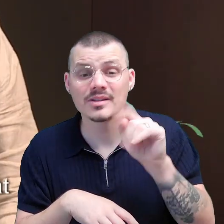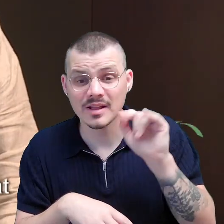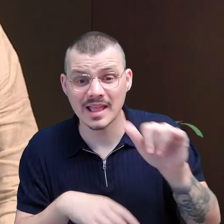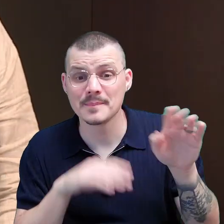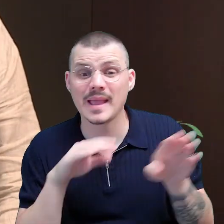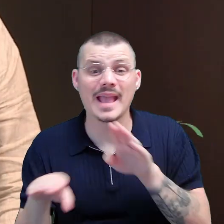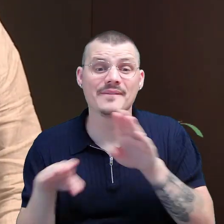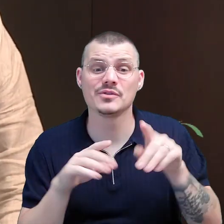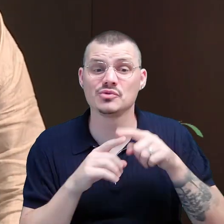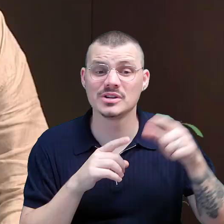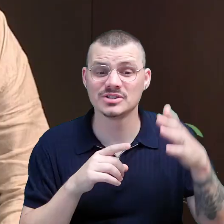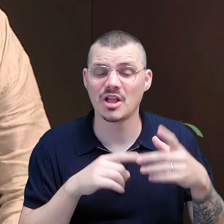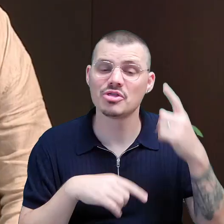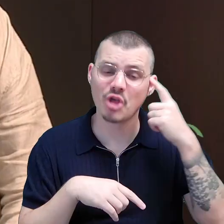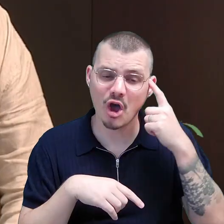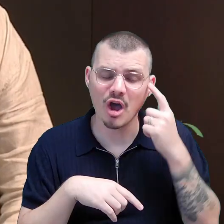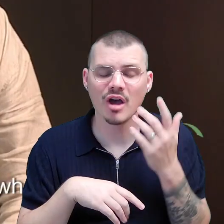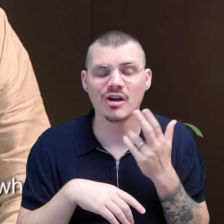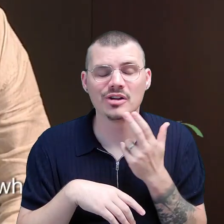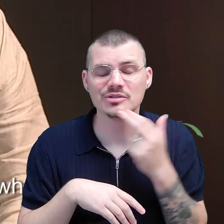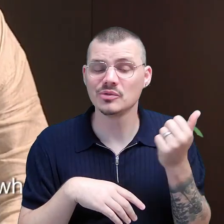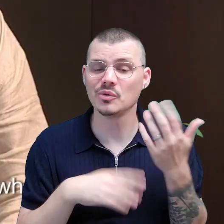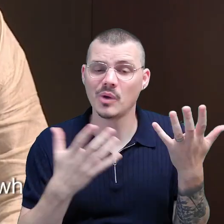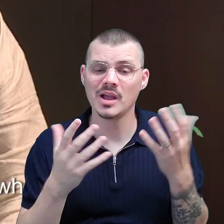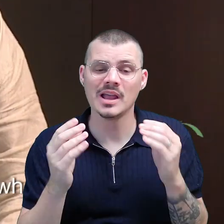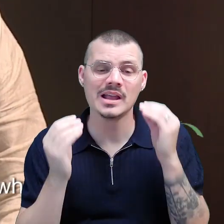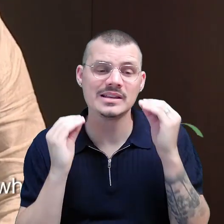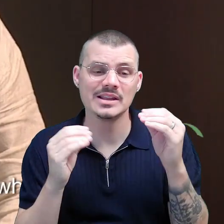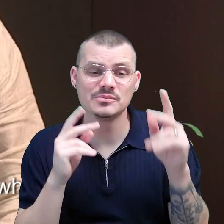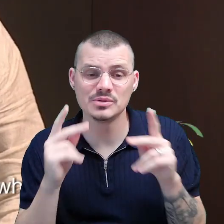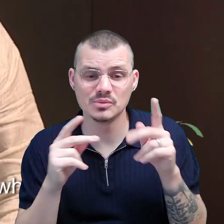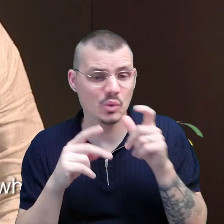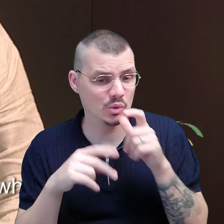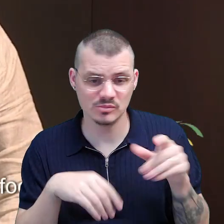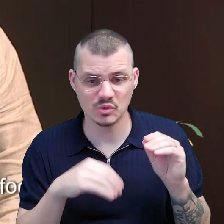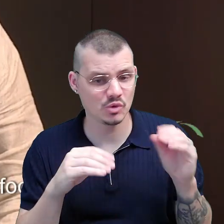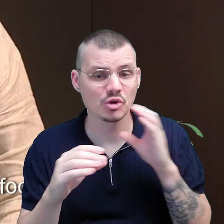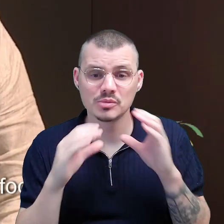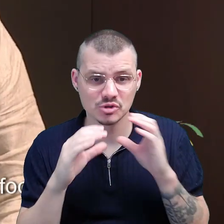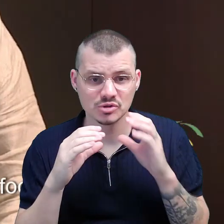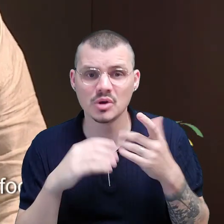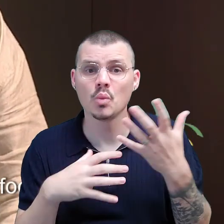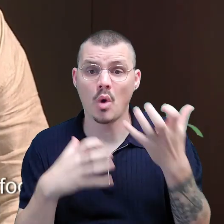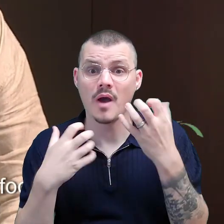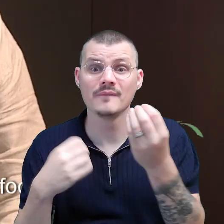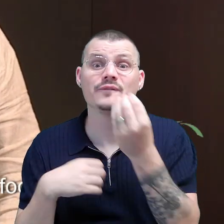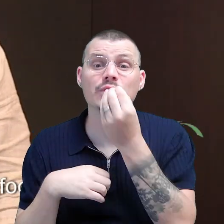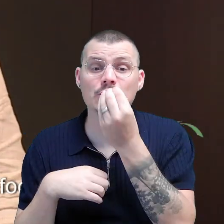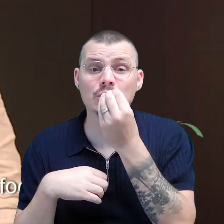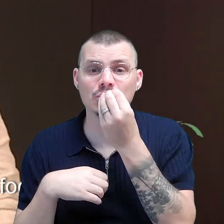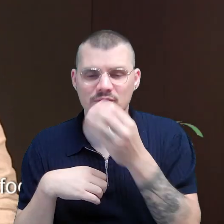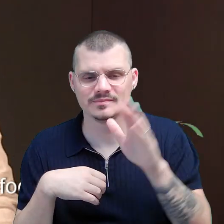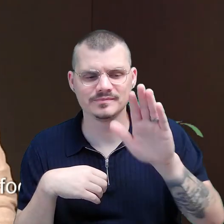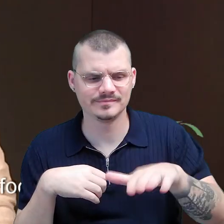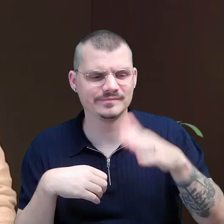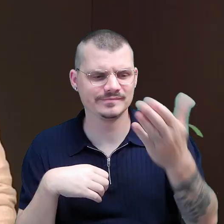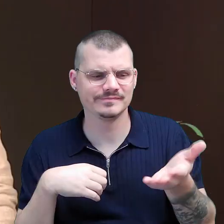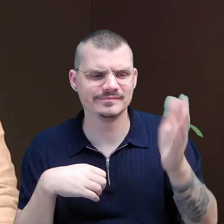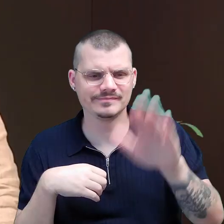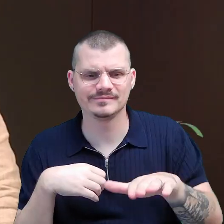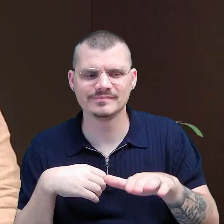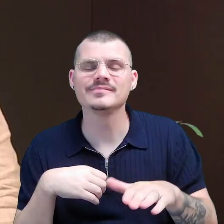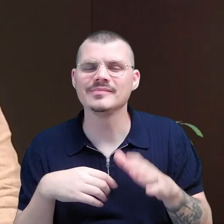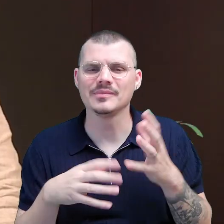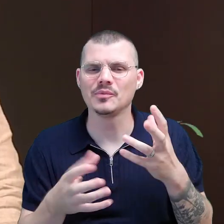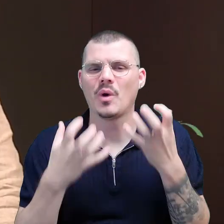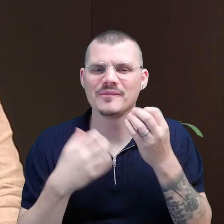turned out that this particular behaviorist thought it was adorable to teach people who communicate without speech to demand food that